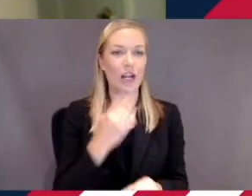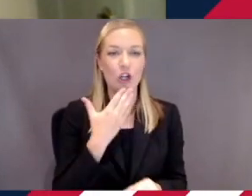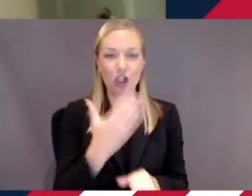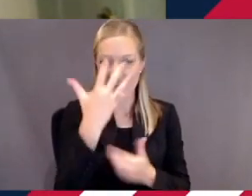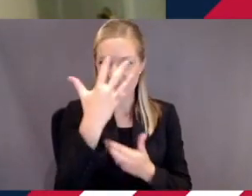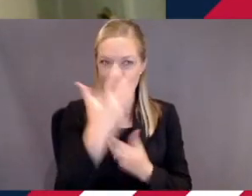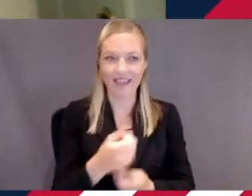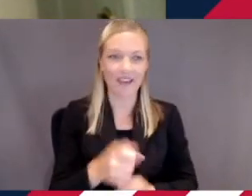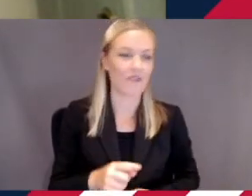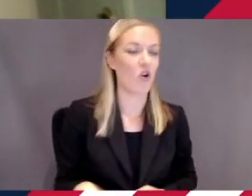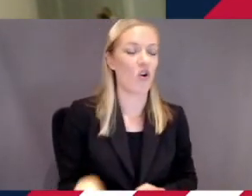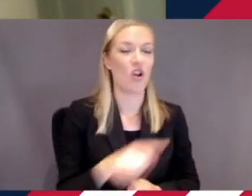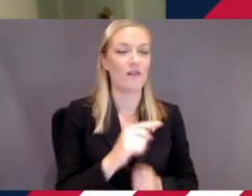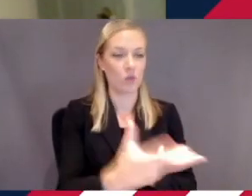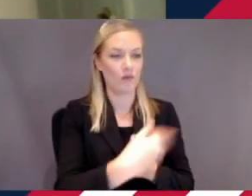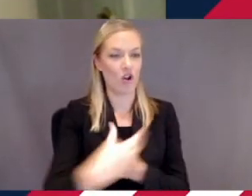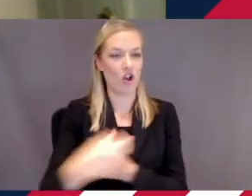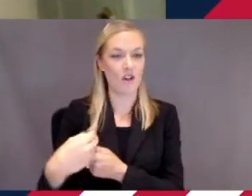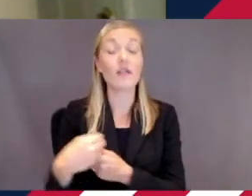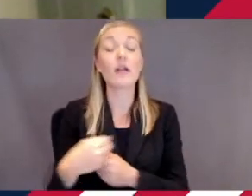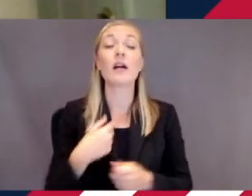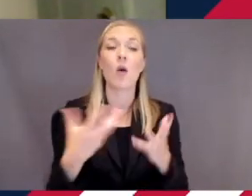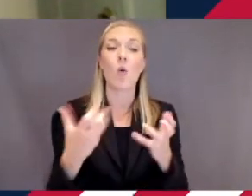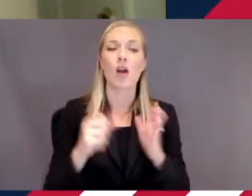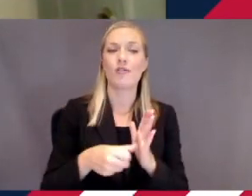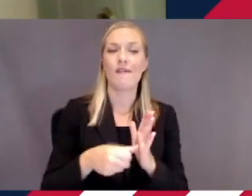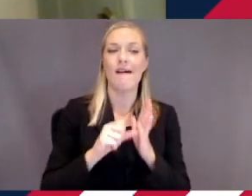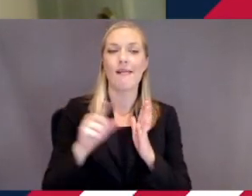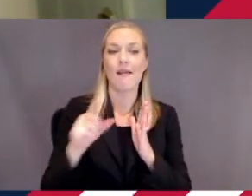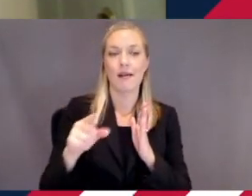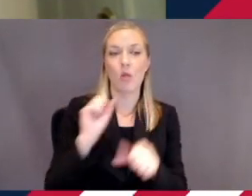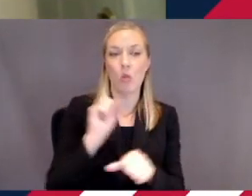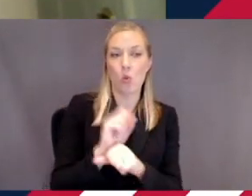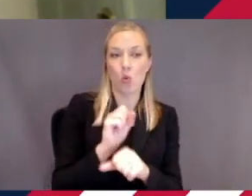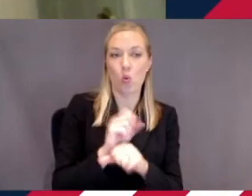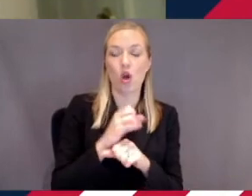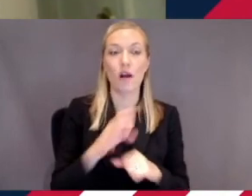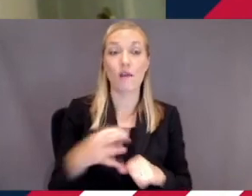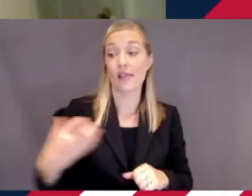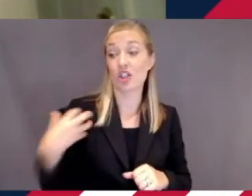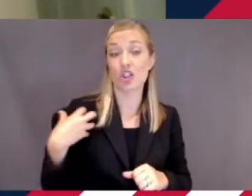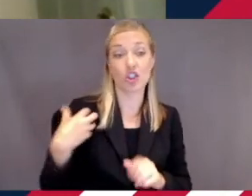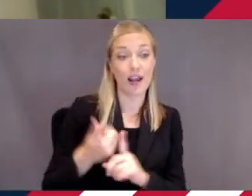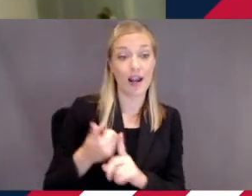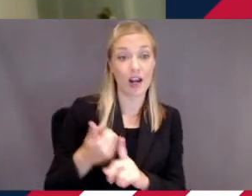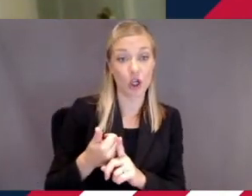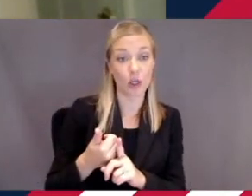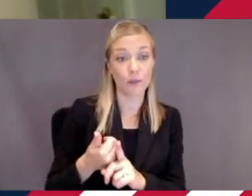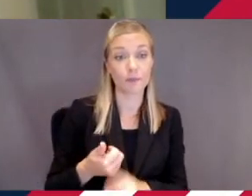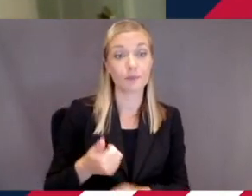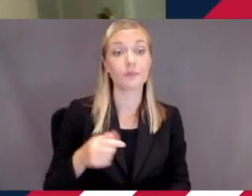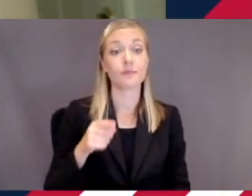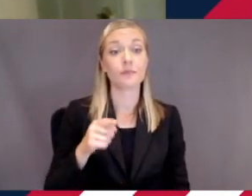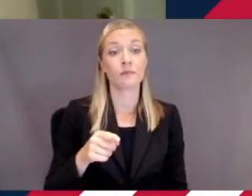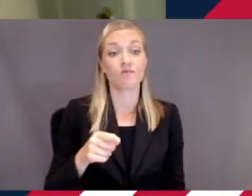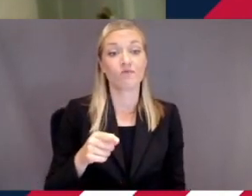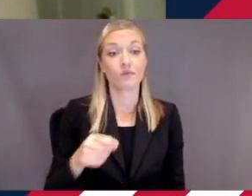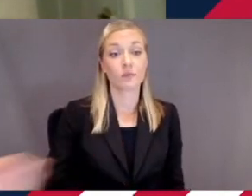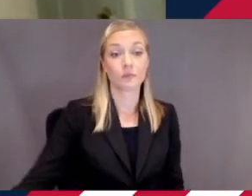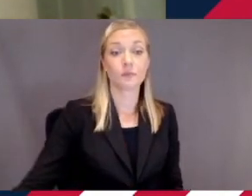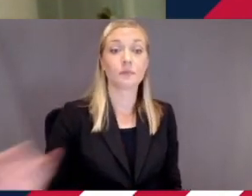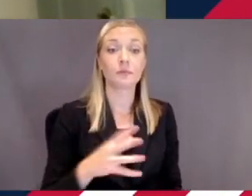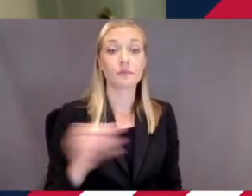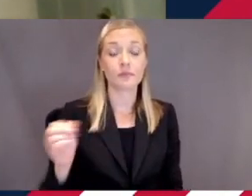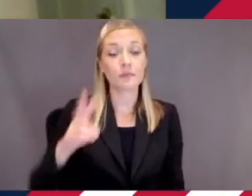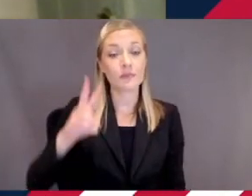would like to highlight the work of the chair of that commission, Jen O'Malley Dillon, and our vice chair, Larry